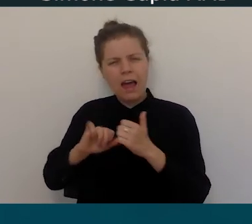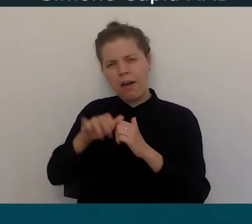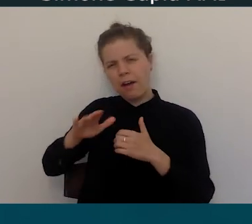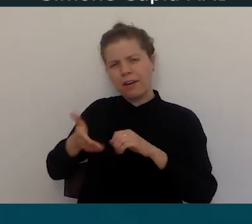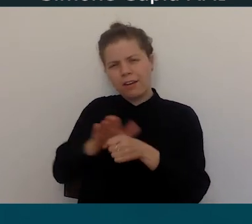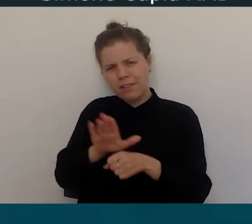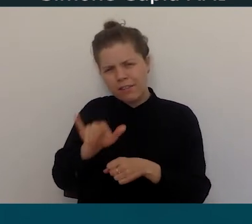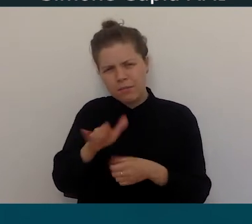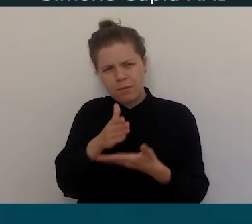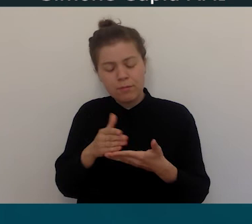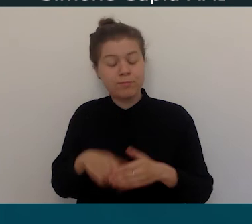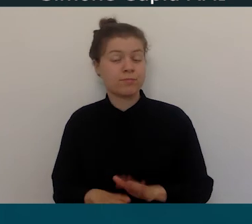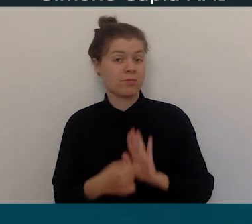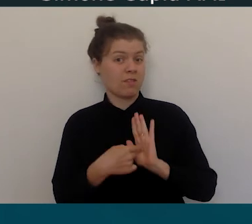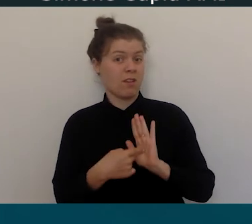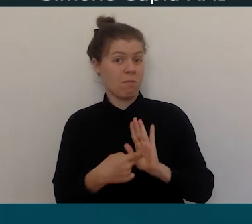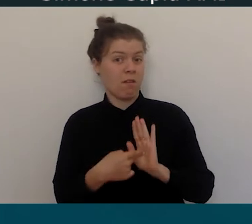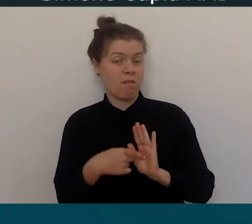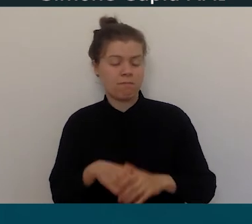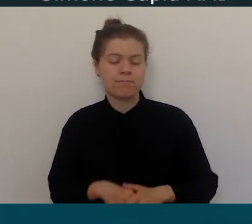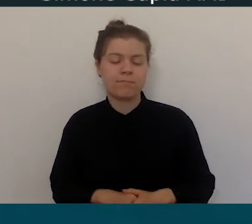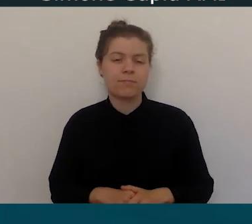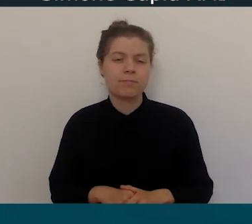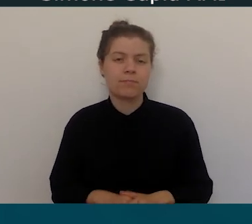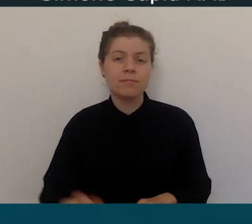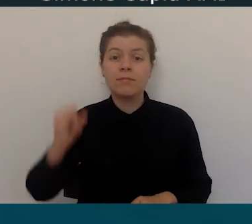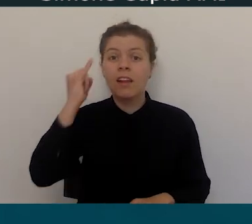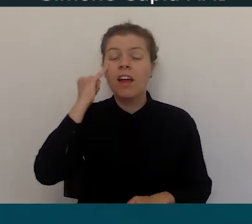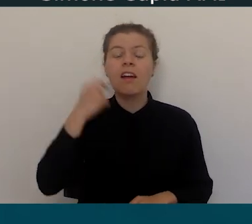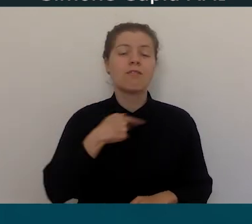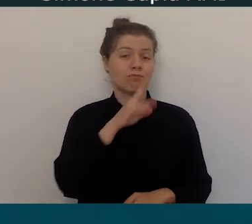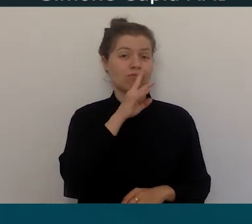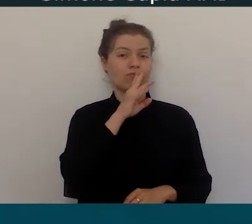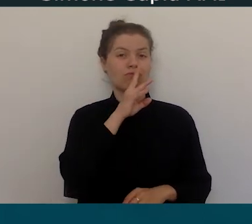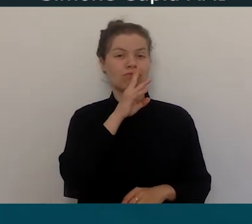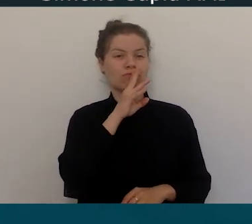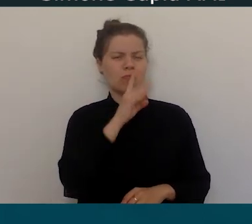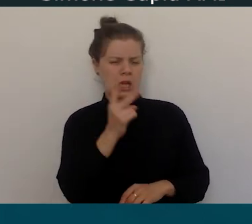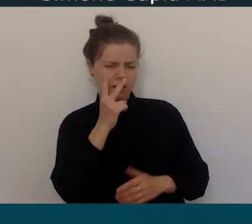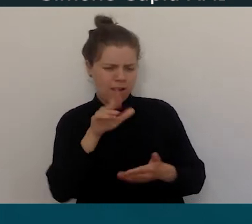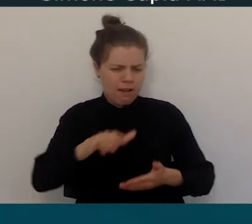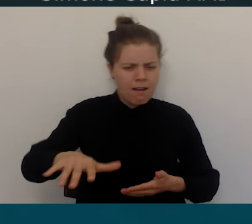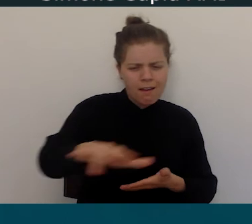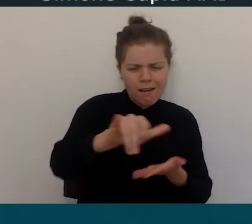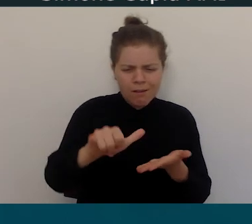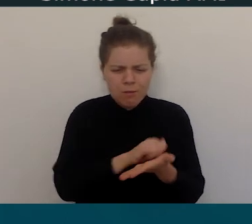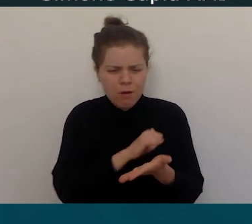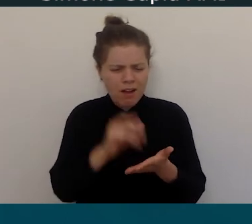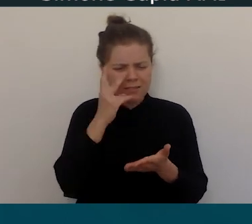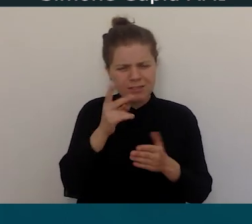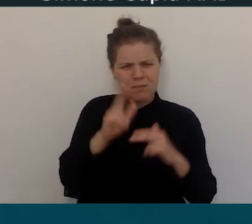you're capturing. For example, let's say I use the phrase, amid the skyscrapers of Manhattan, New